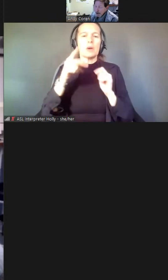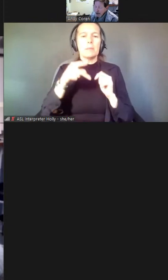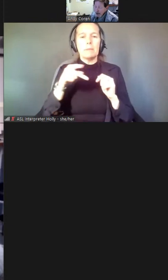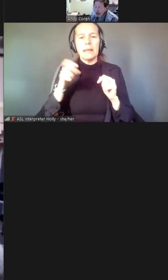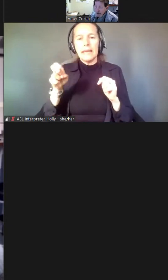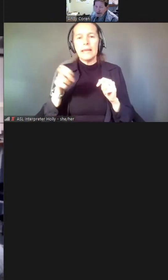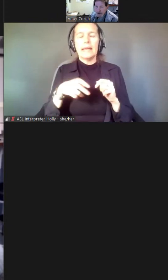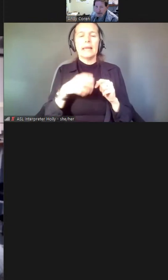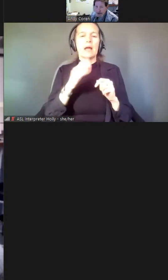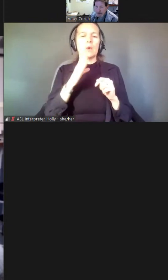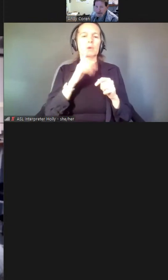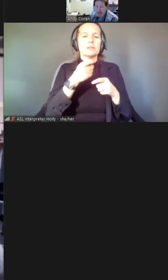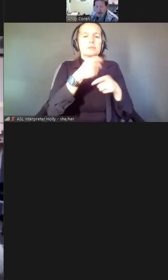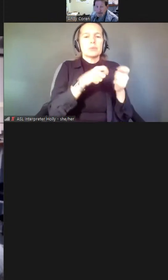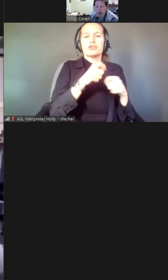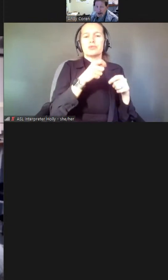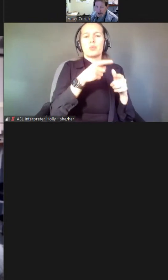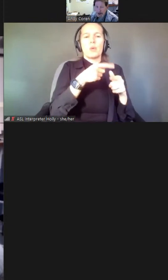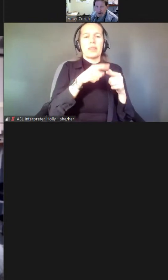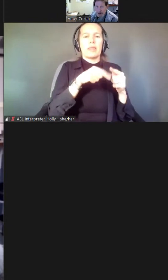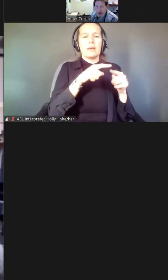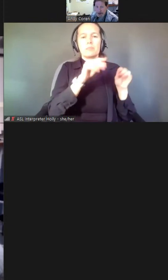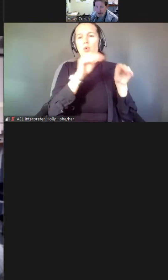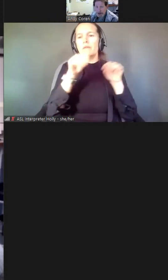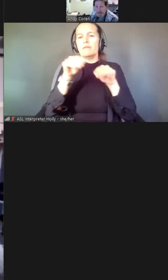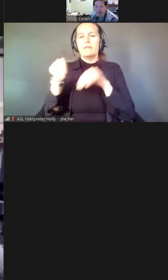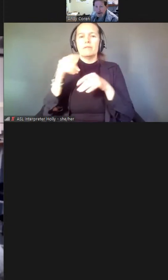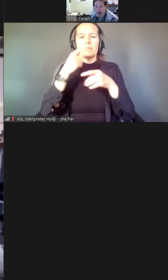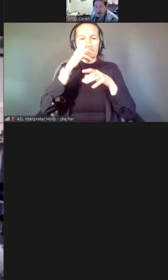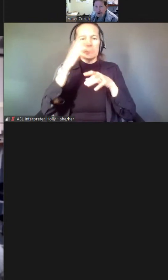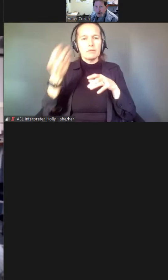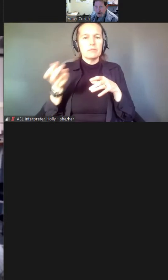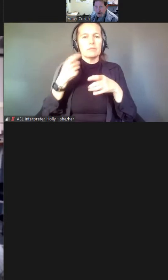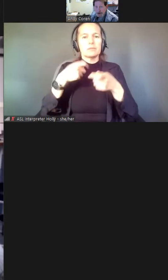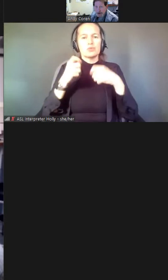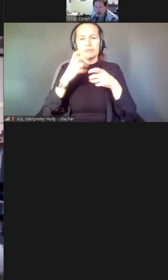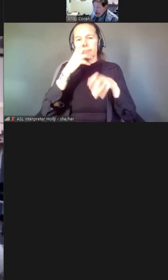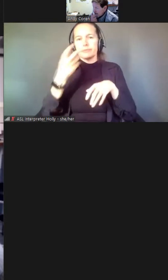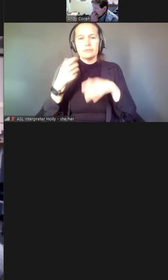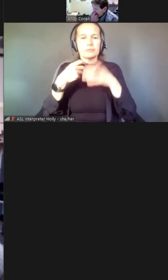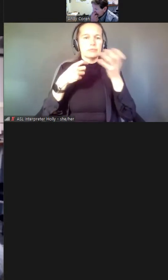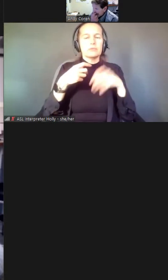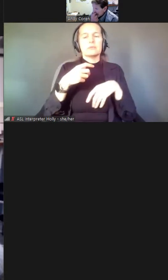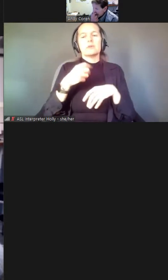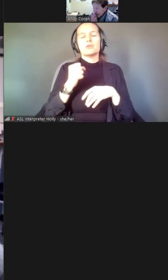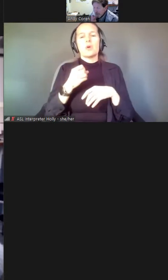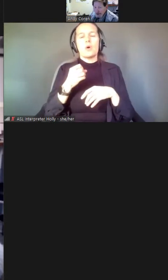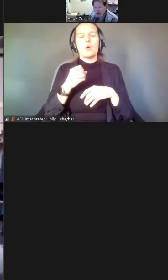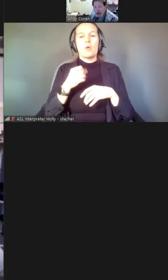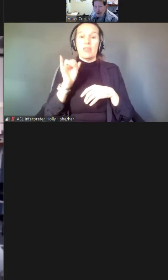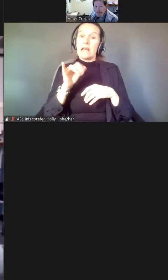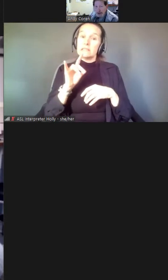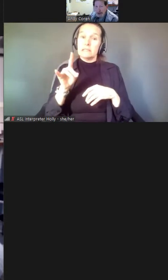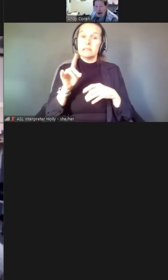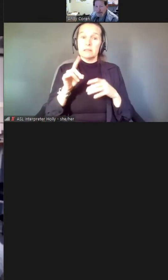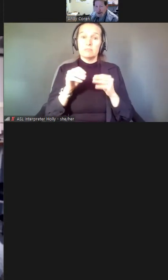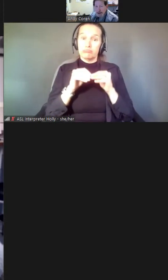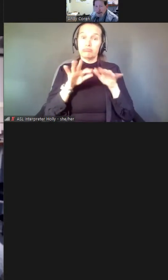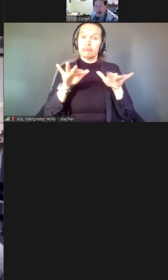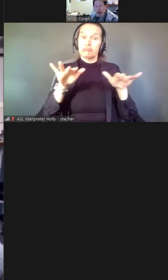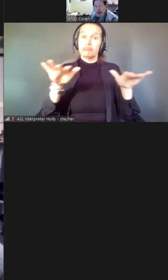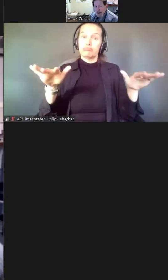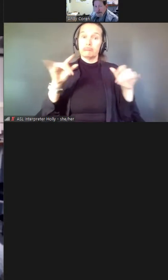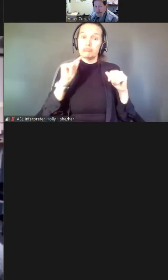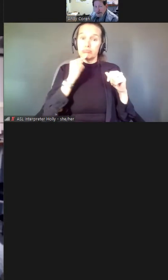between areas when they move from one area to another area. So it did blossom into a very significant